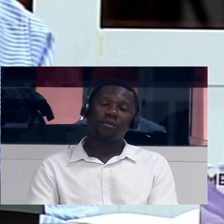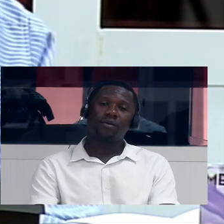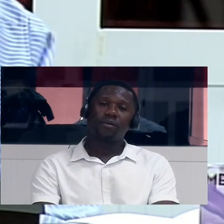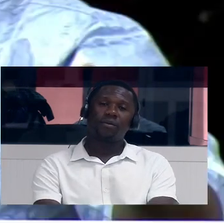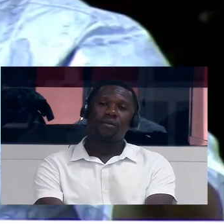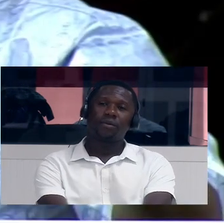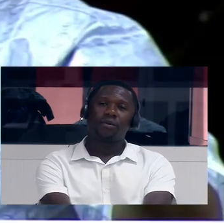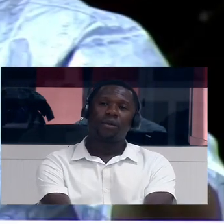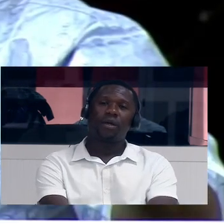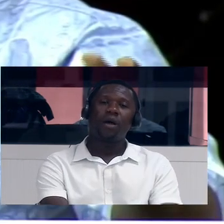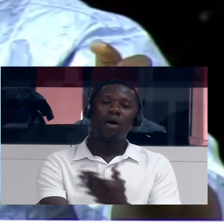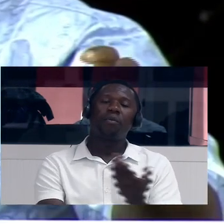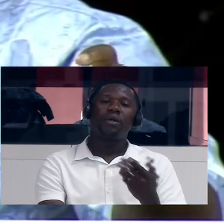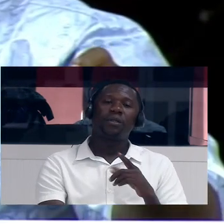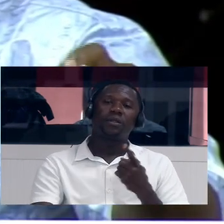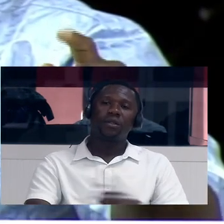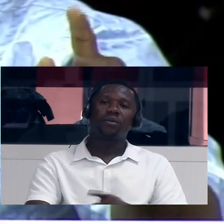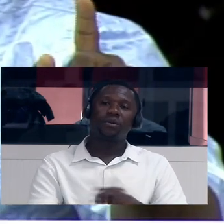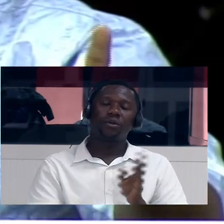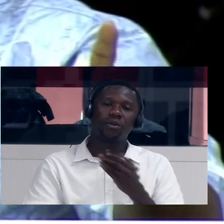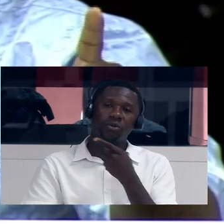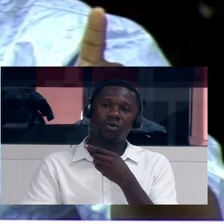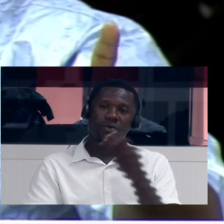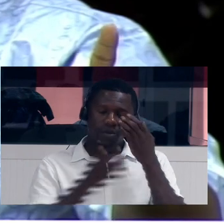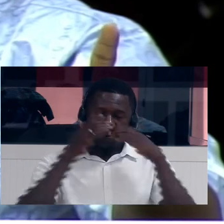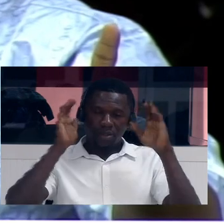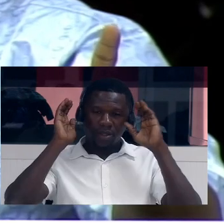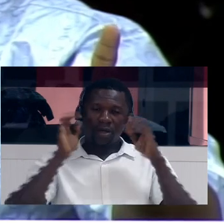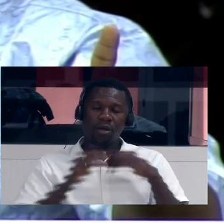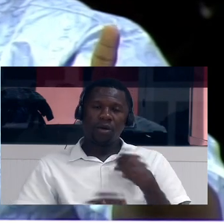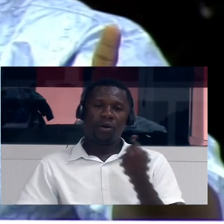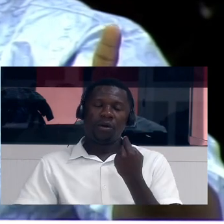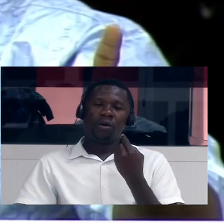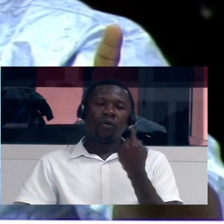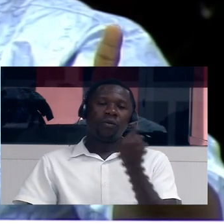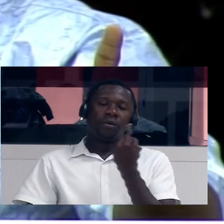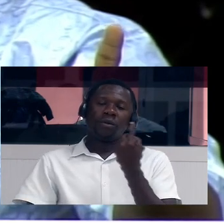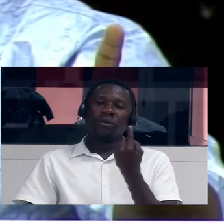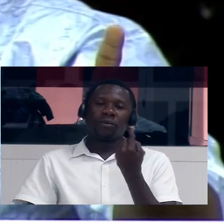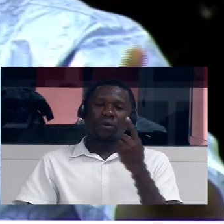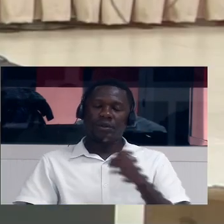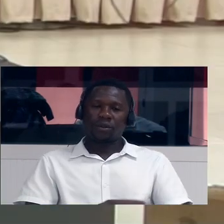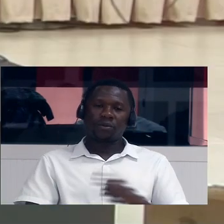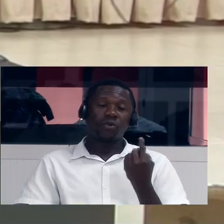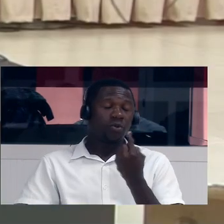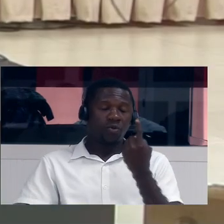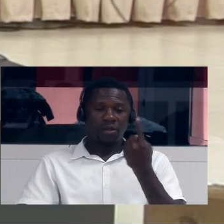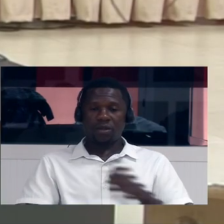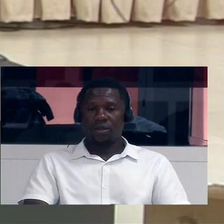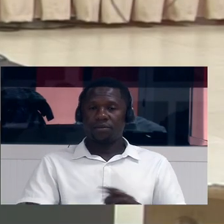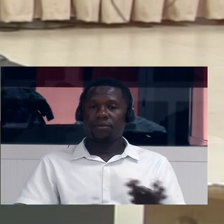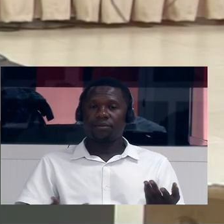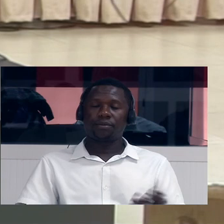How many times did you go to the college? To the college for only once. Only once. Only